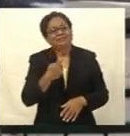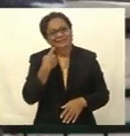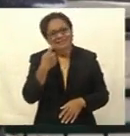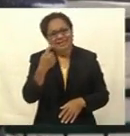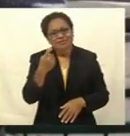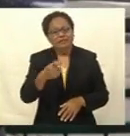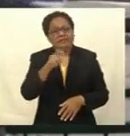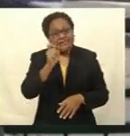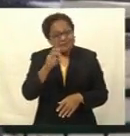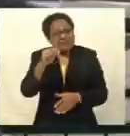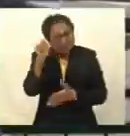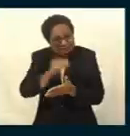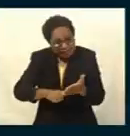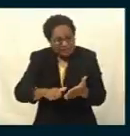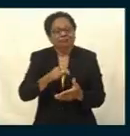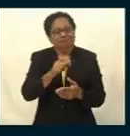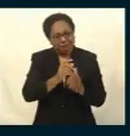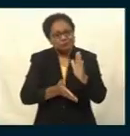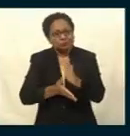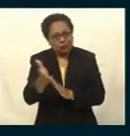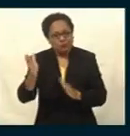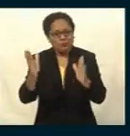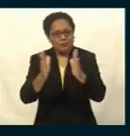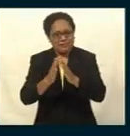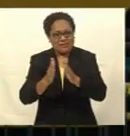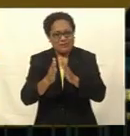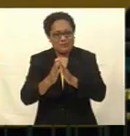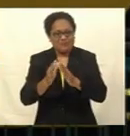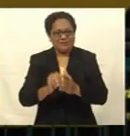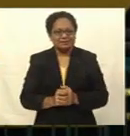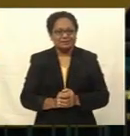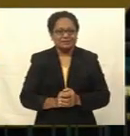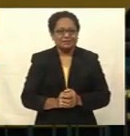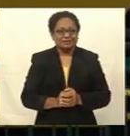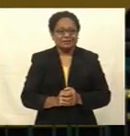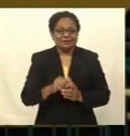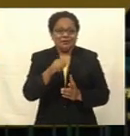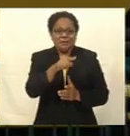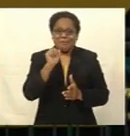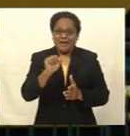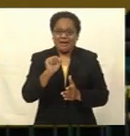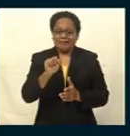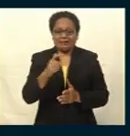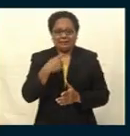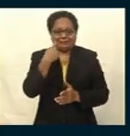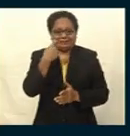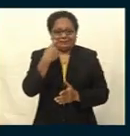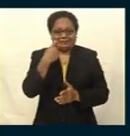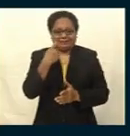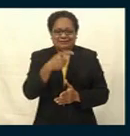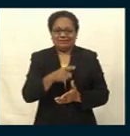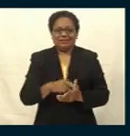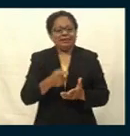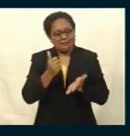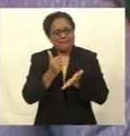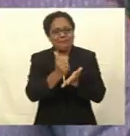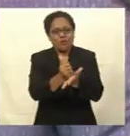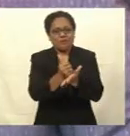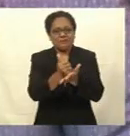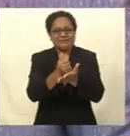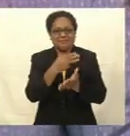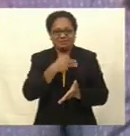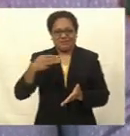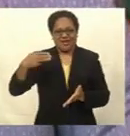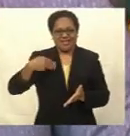if necessarily needed. So the operators are very, very mindful, and they are all supporting the initiative of the government.